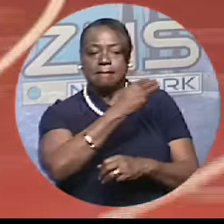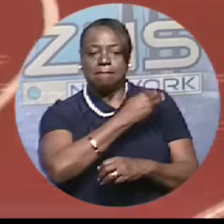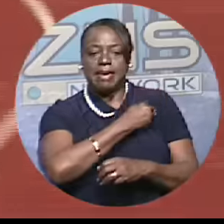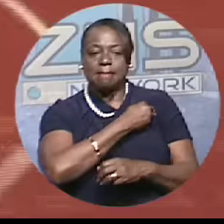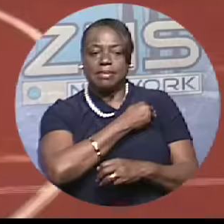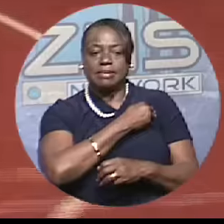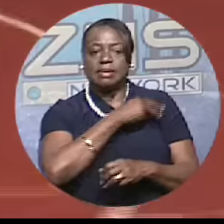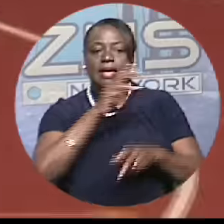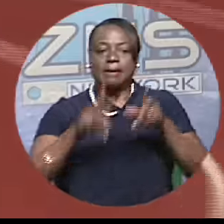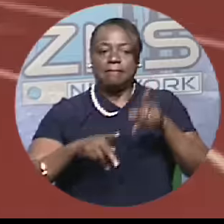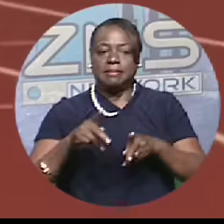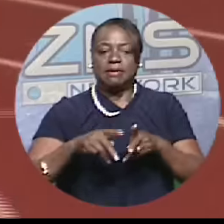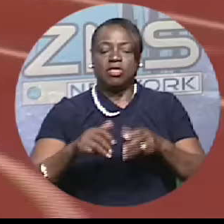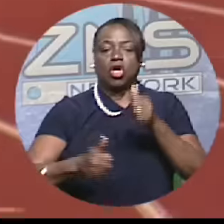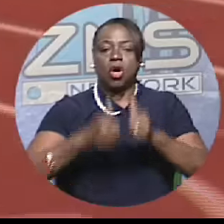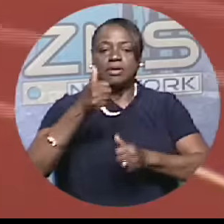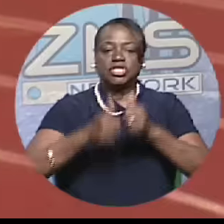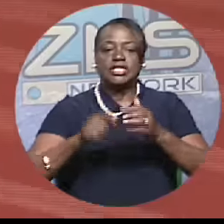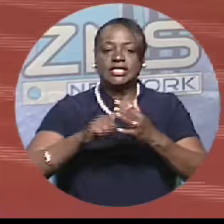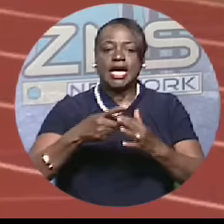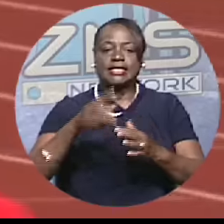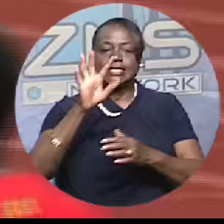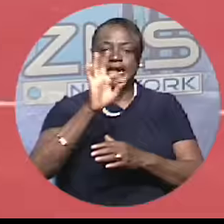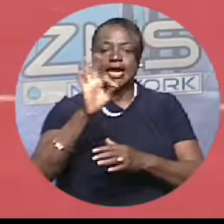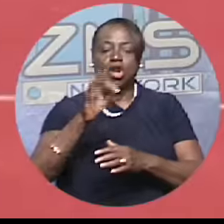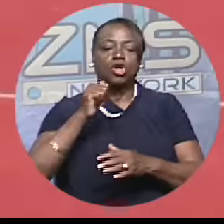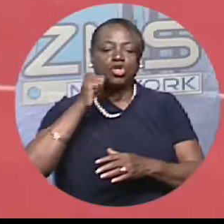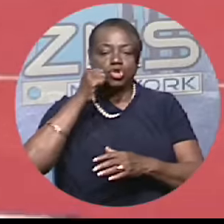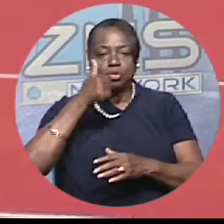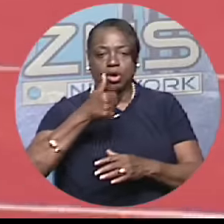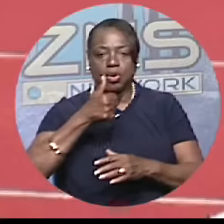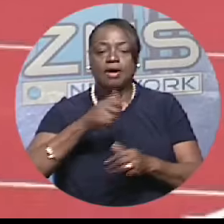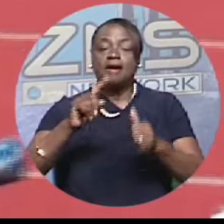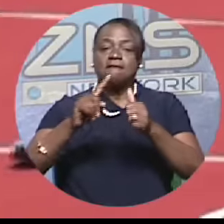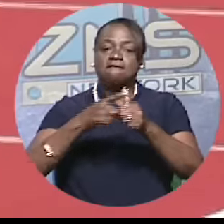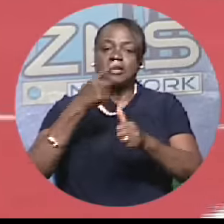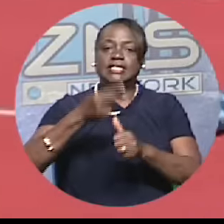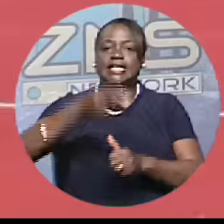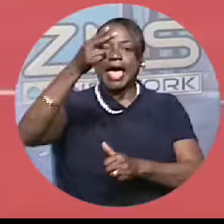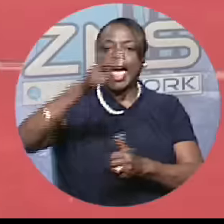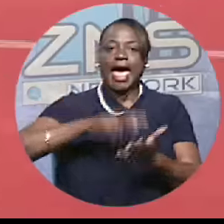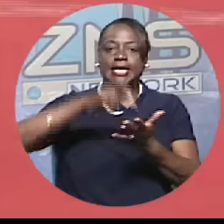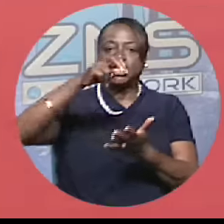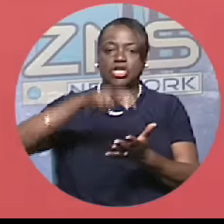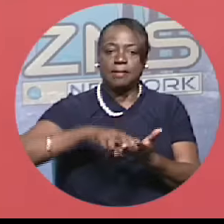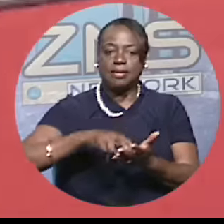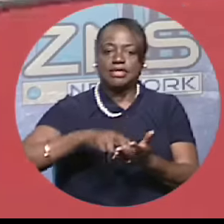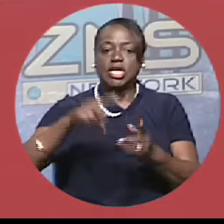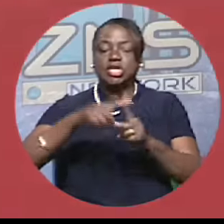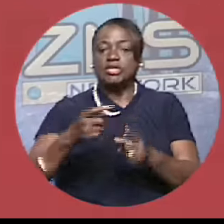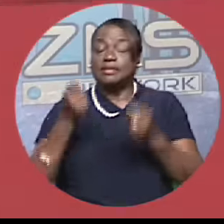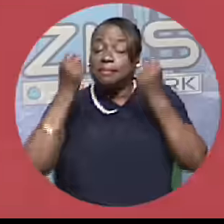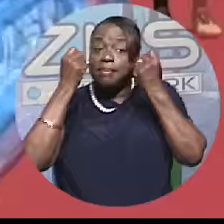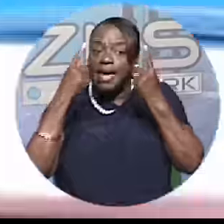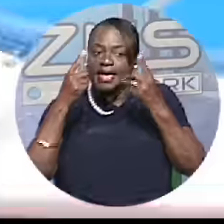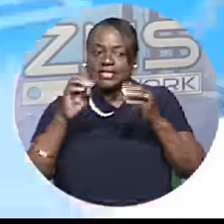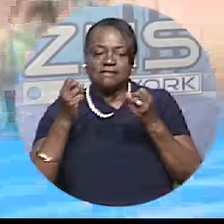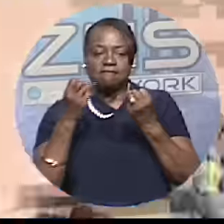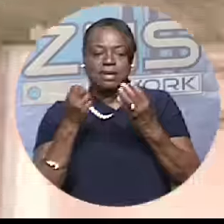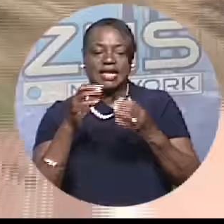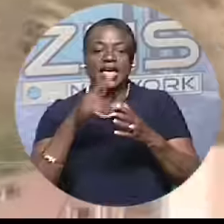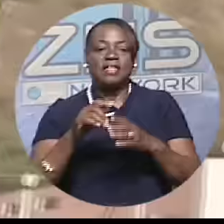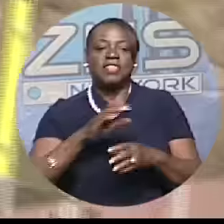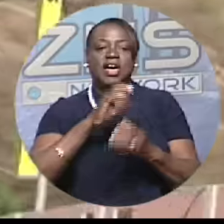competition will officially be on the way at 9 a.m. tomorrow, though. Up first will be the high jumpers. To the surprise of many, the country will